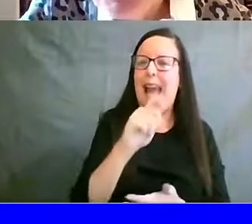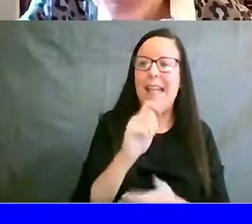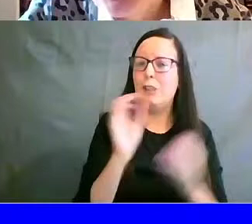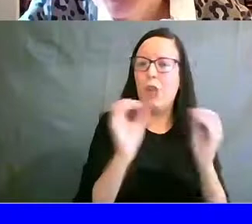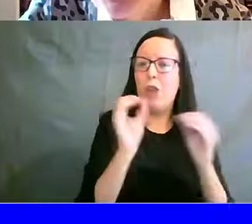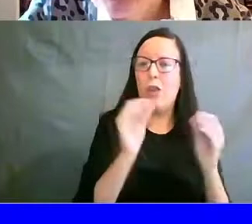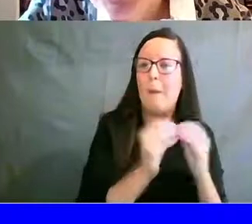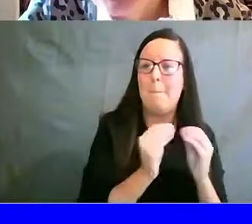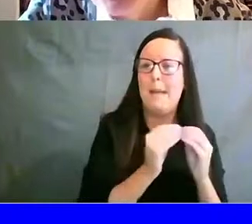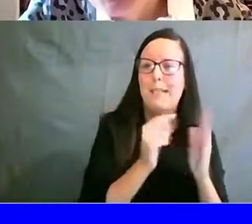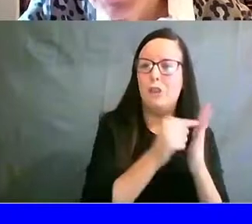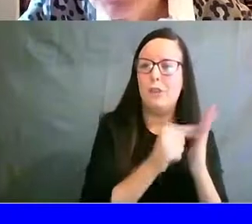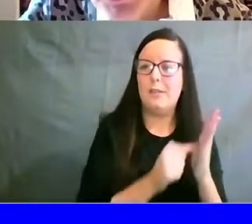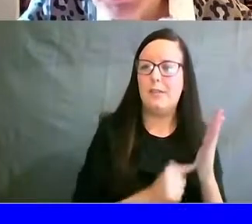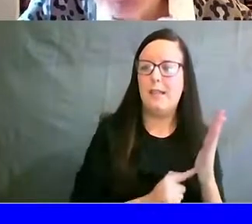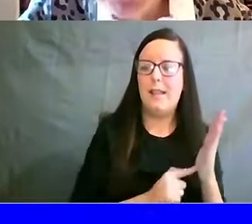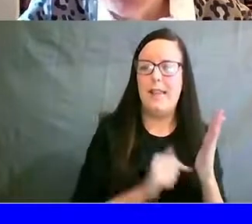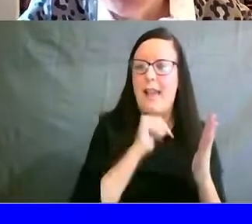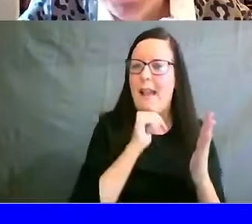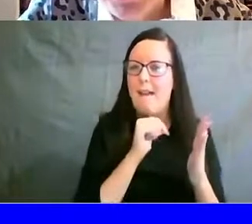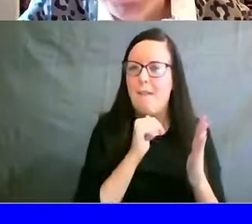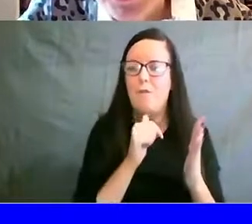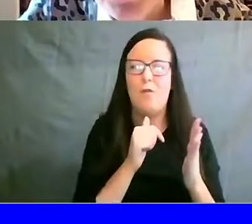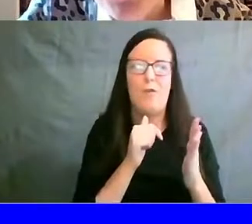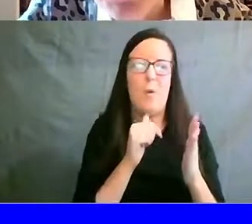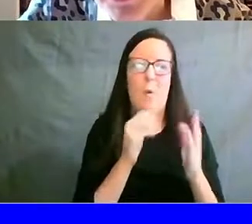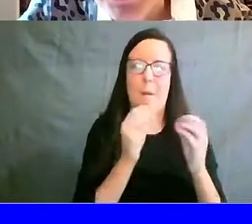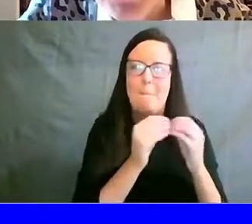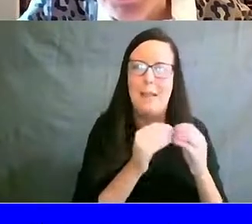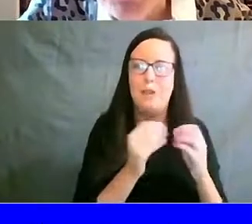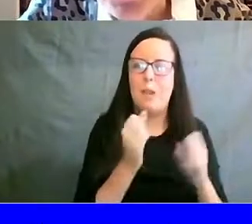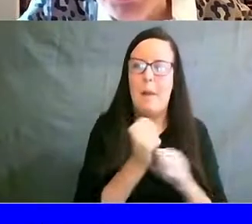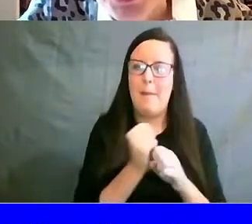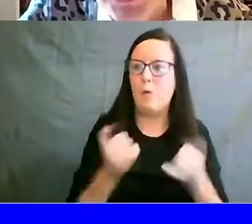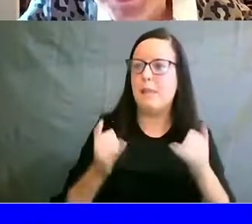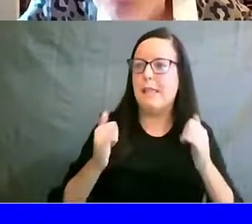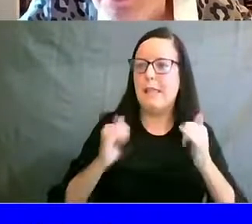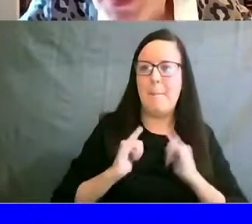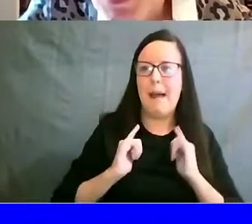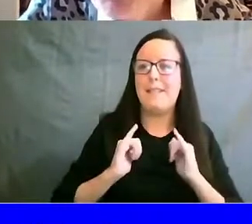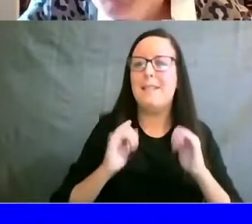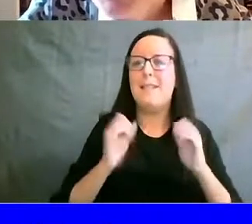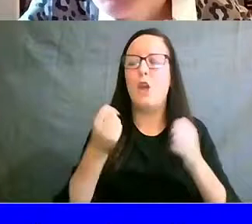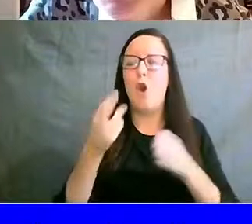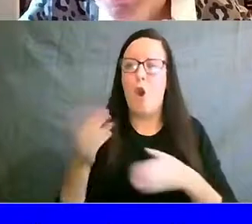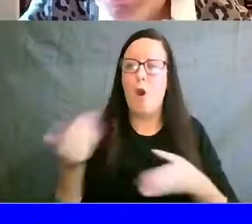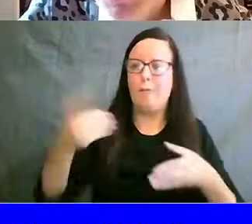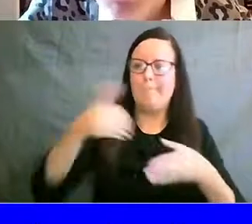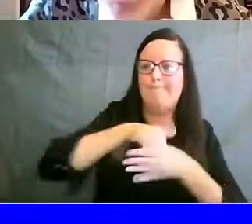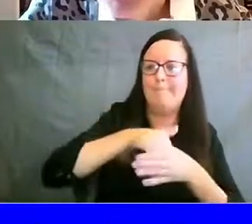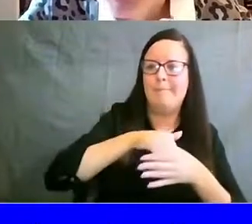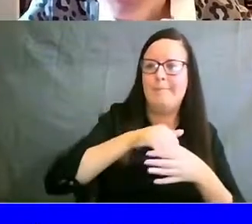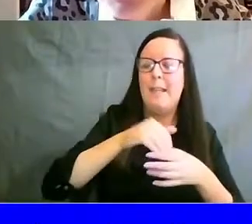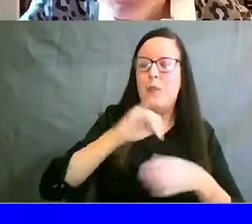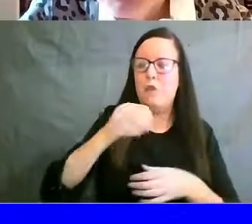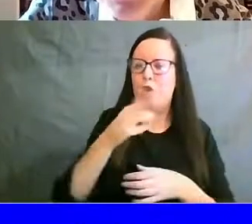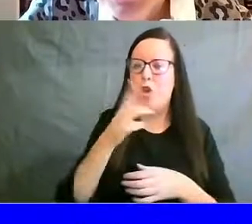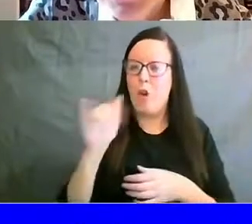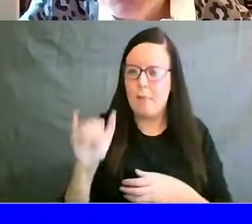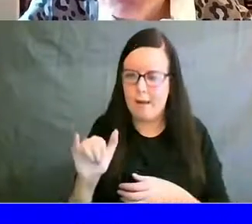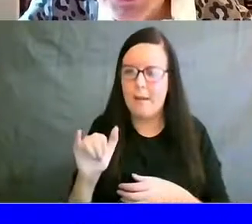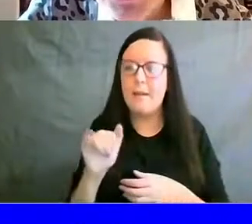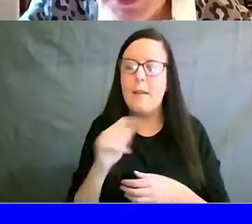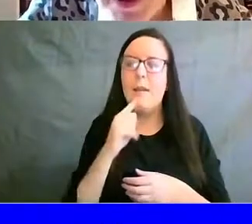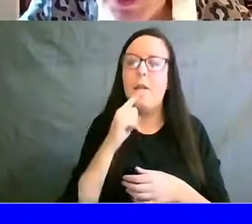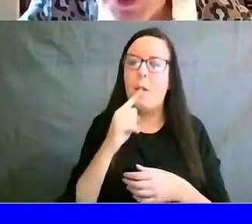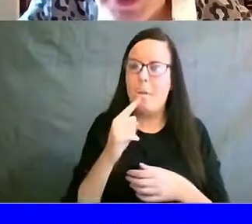that it doesn't have anything to say about capacity or consent in respect of serving on a jury. But this has been picked up in the Disability